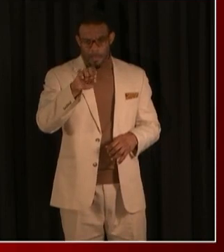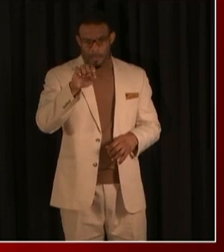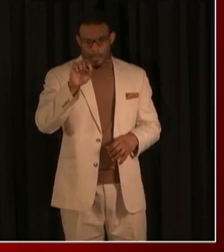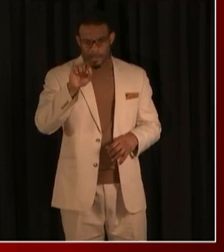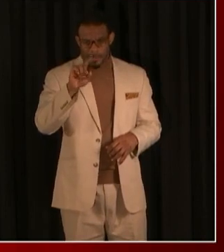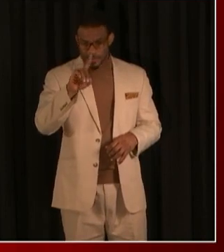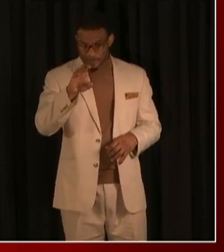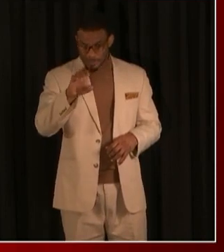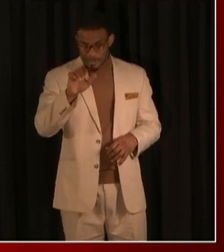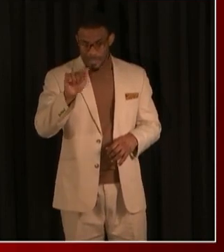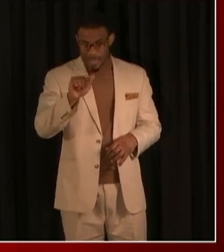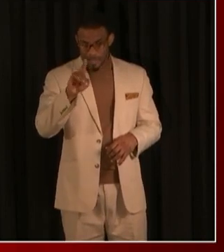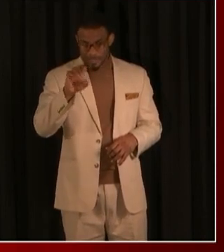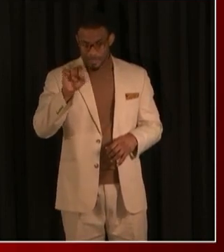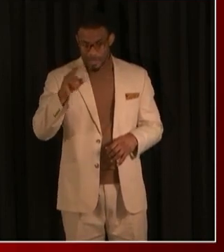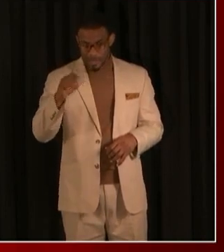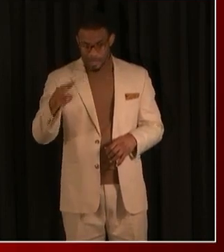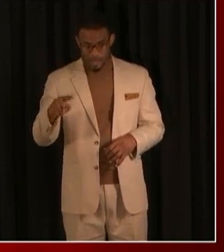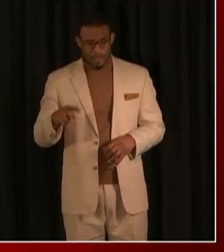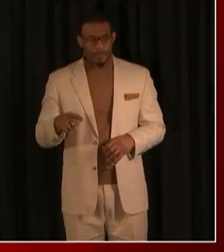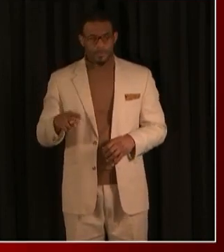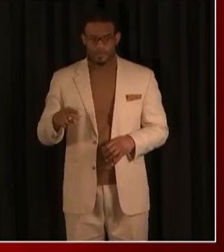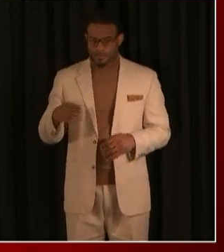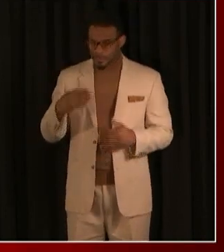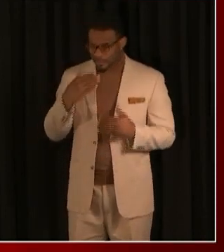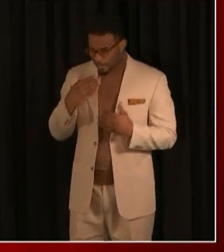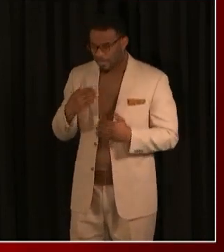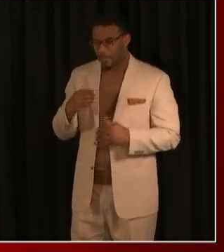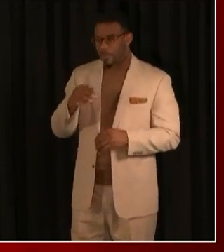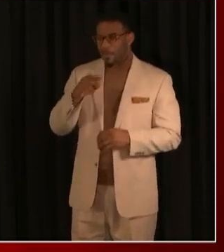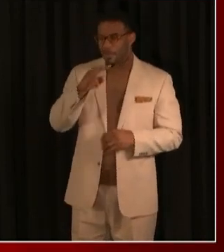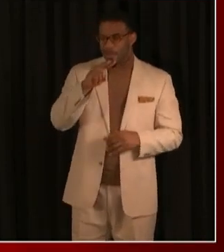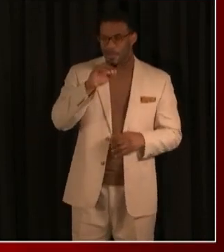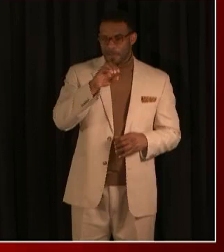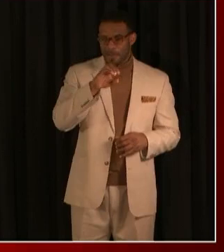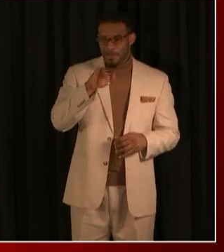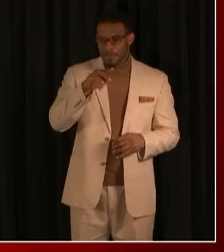vaccinatedc@dc.gov. Thank you for that. So again, that's